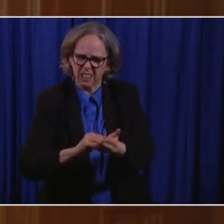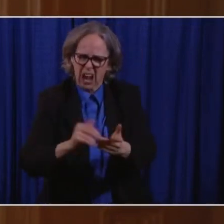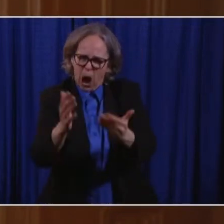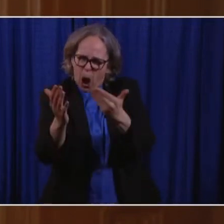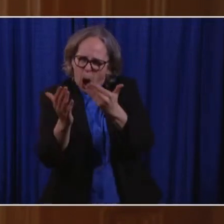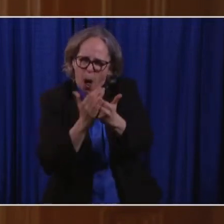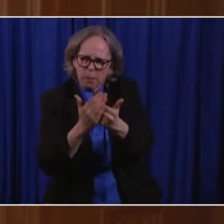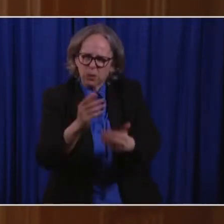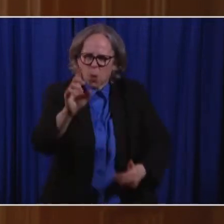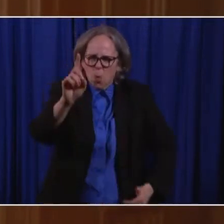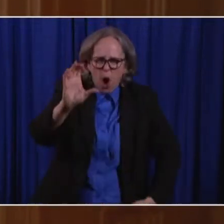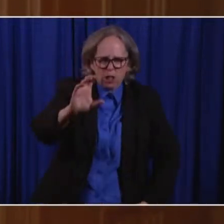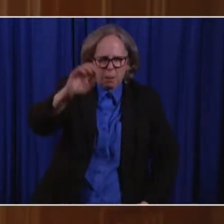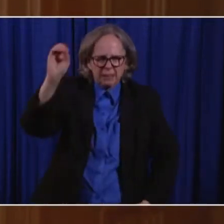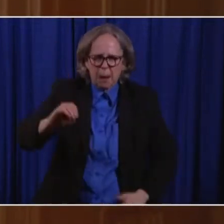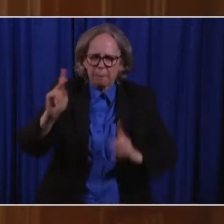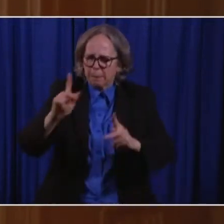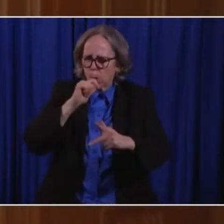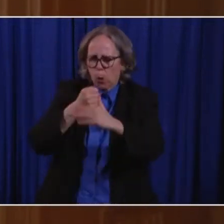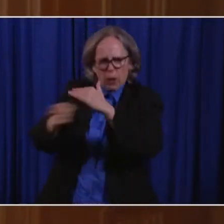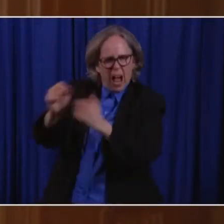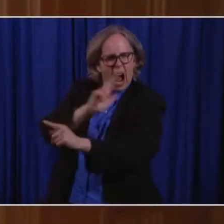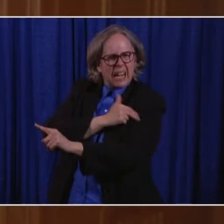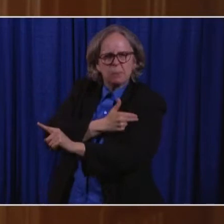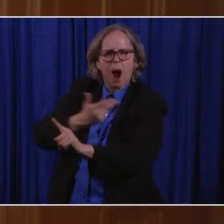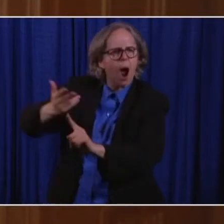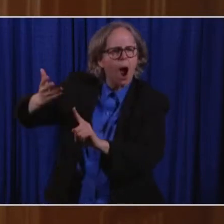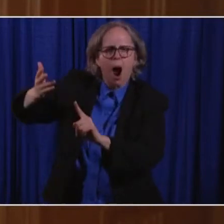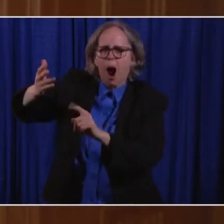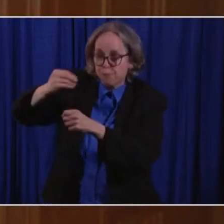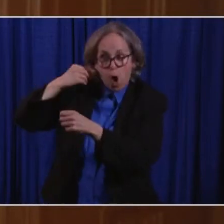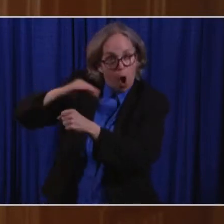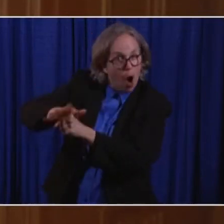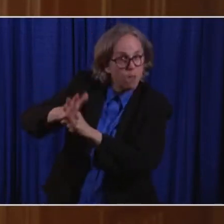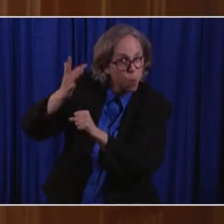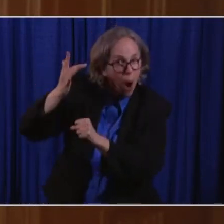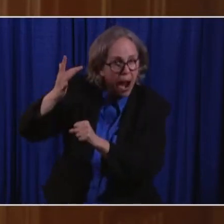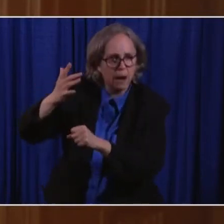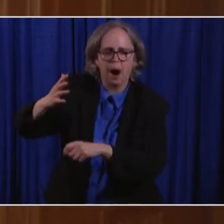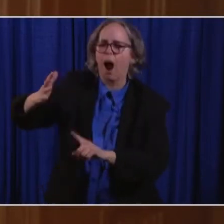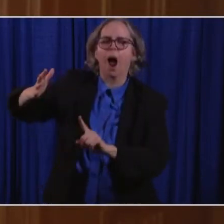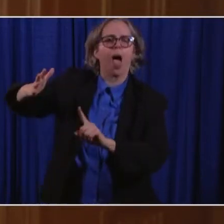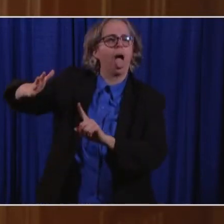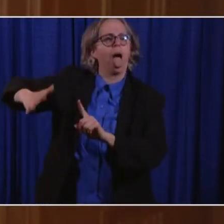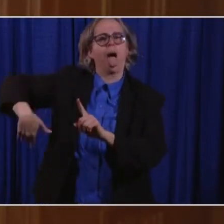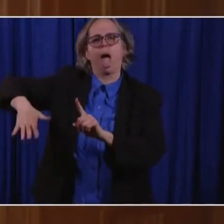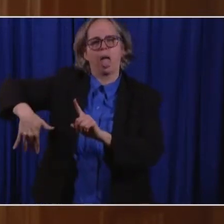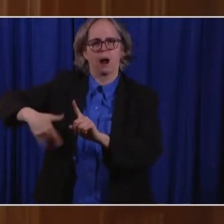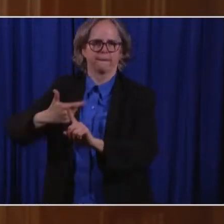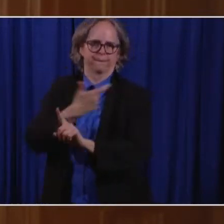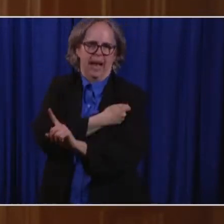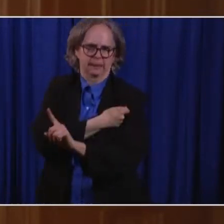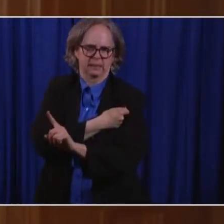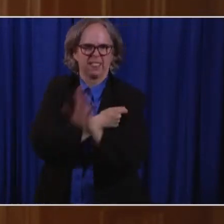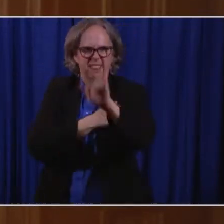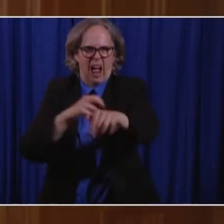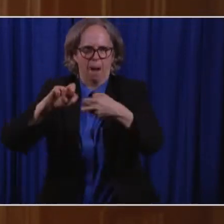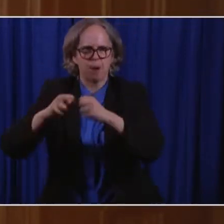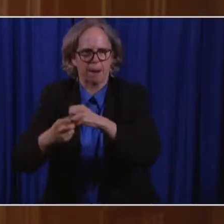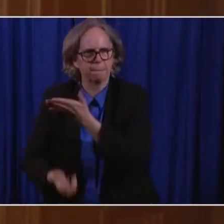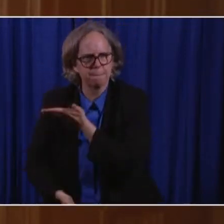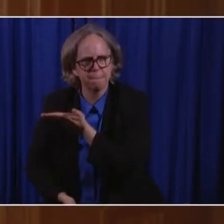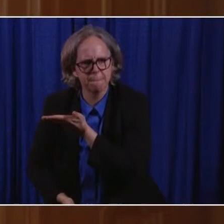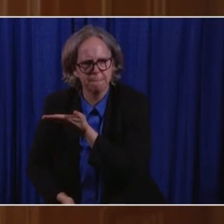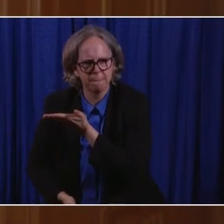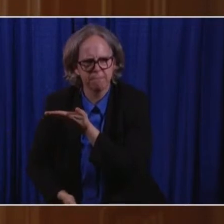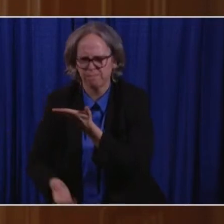those hospitalized for COVID occurred among those not vaccinated. This is